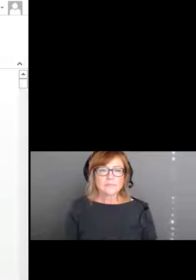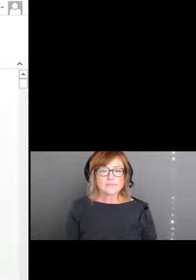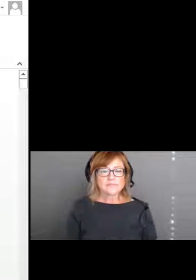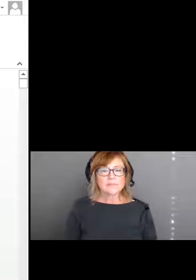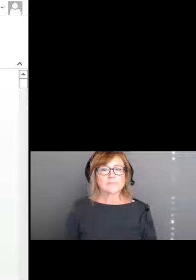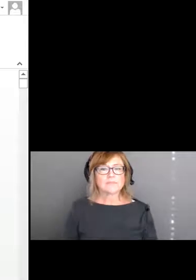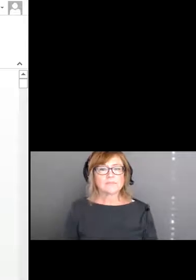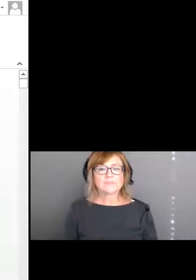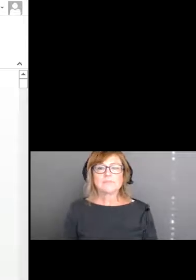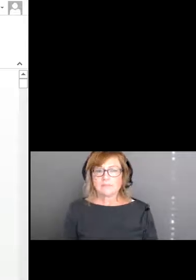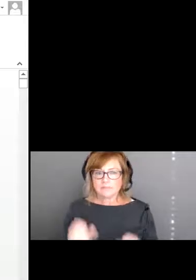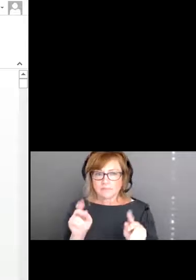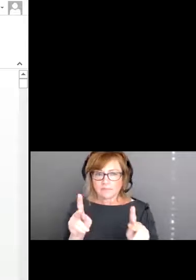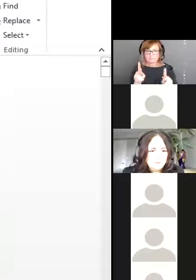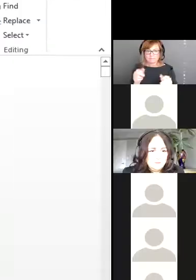Okay.